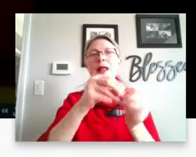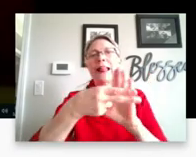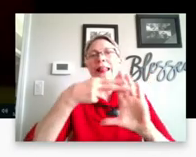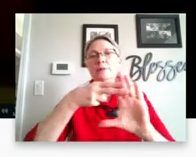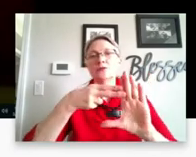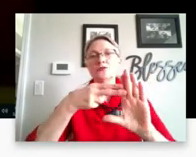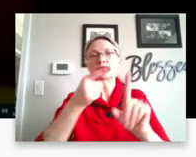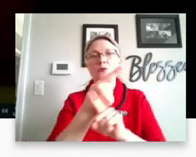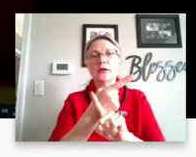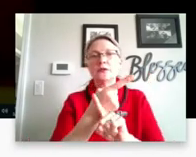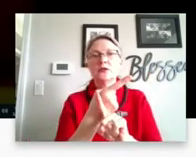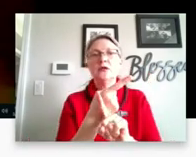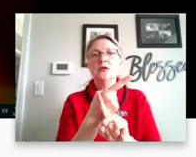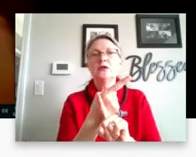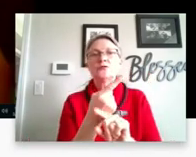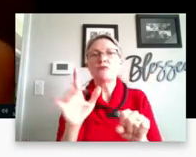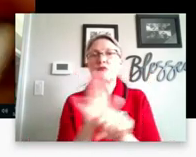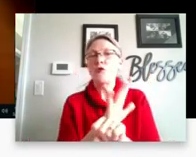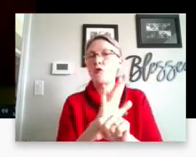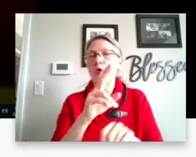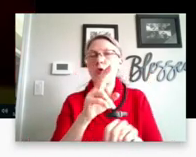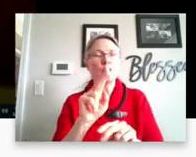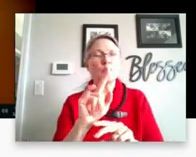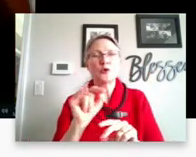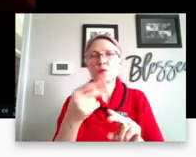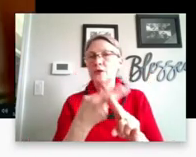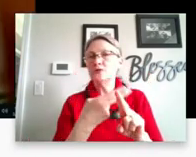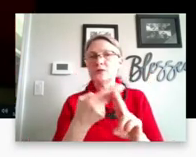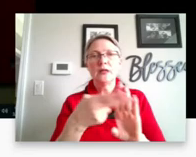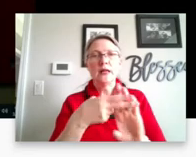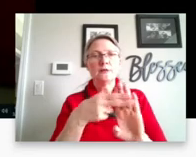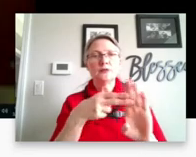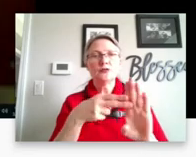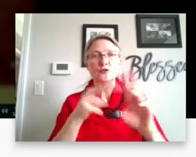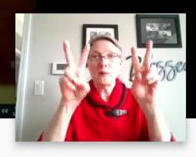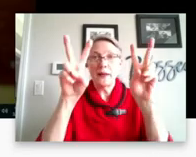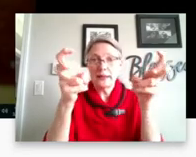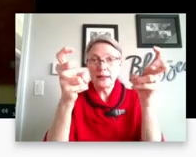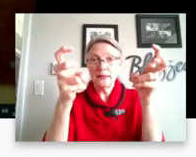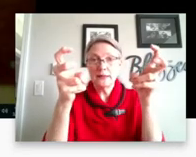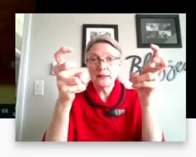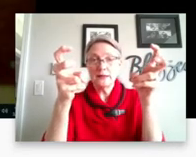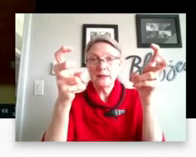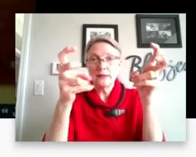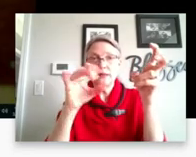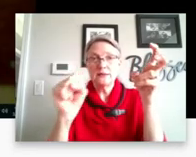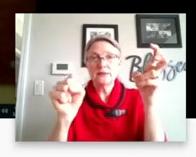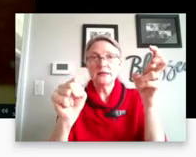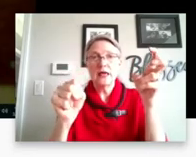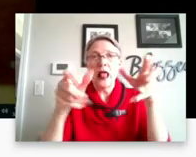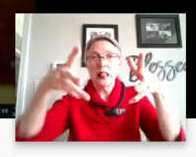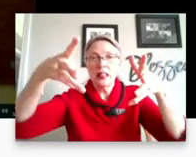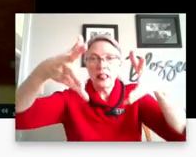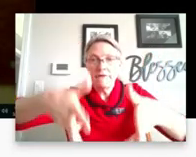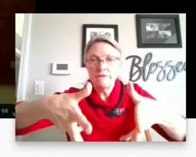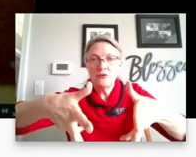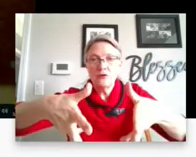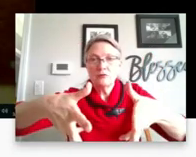Just like we've been doing throughout the unit. So the title of this chart that I'll be making is Leftover